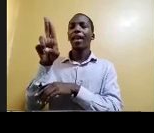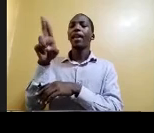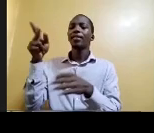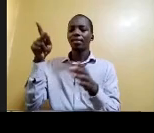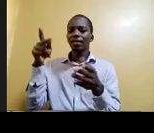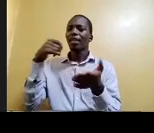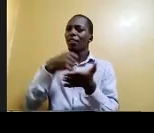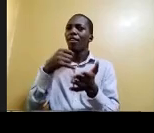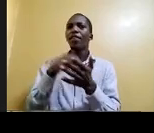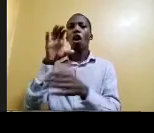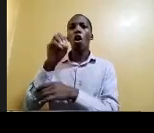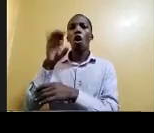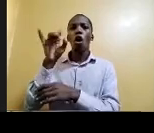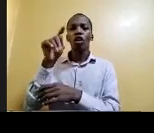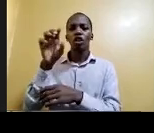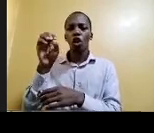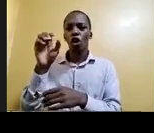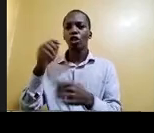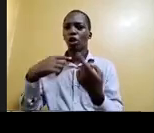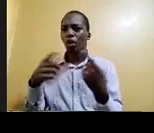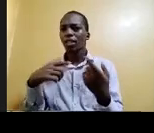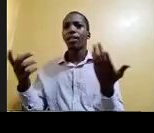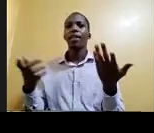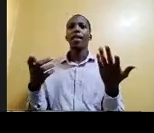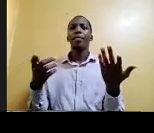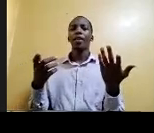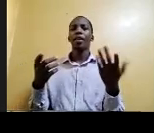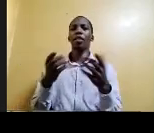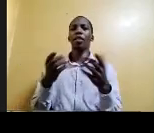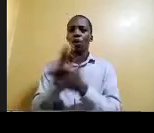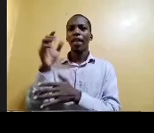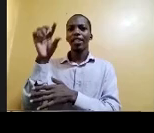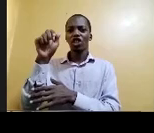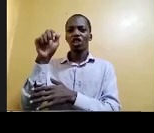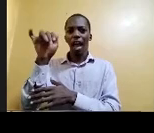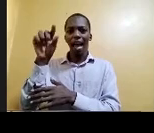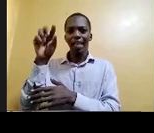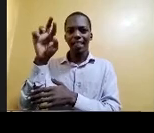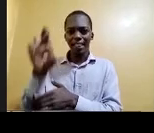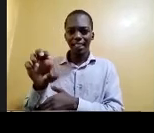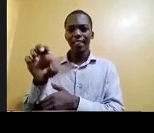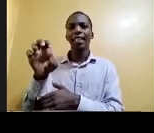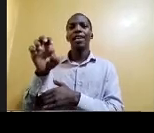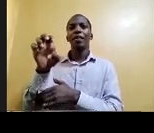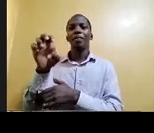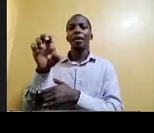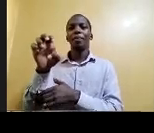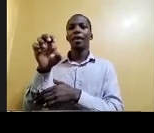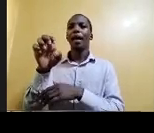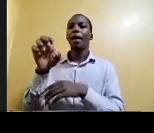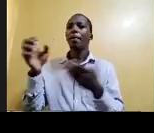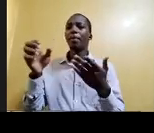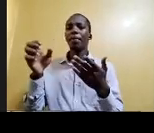talks that are actually being promoted by DG Agri, the idea of living income for farming,